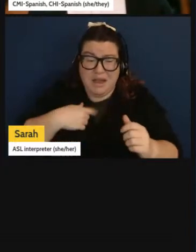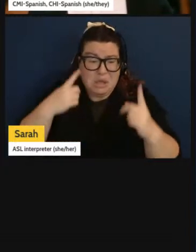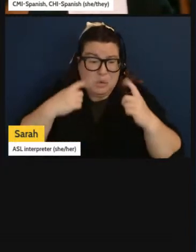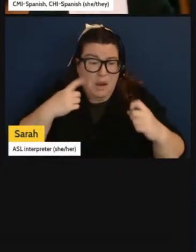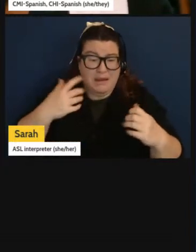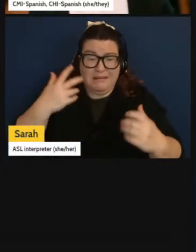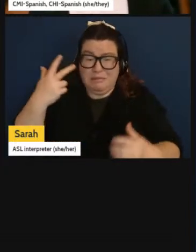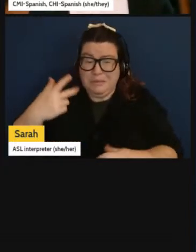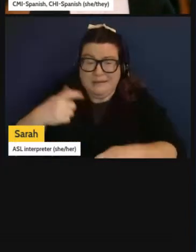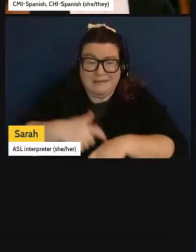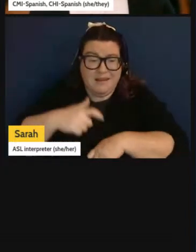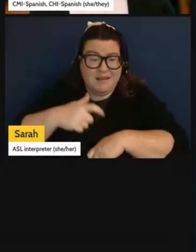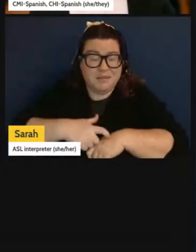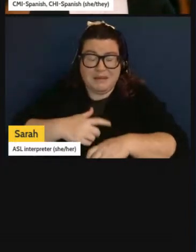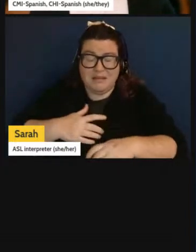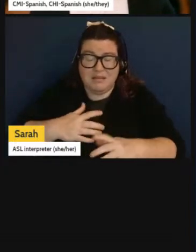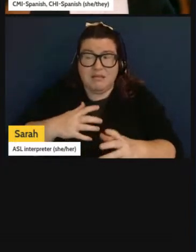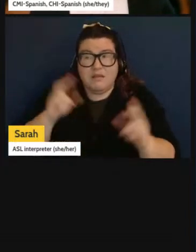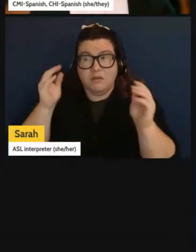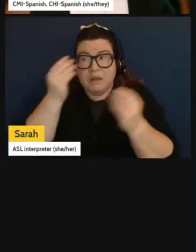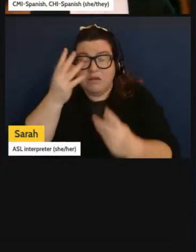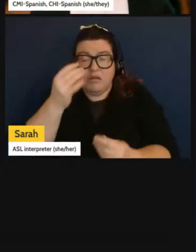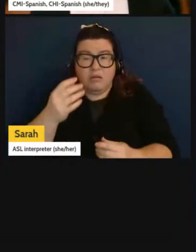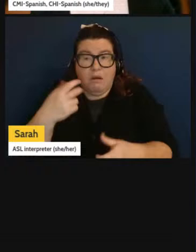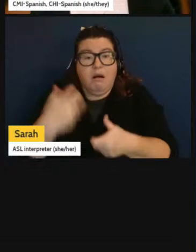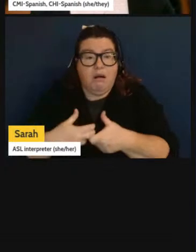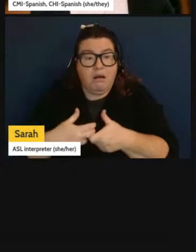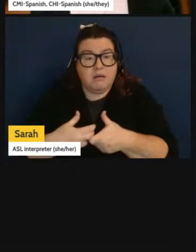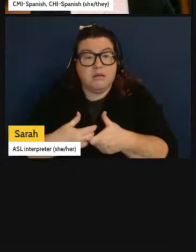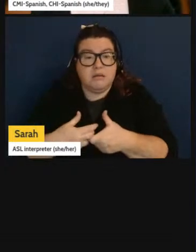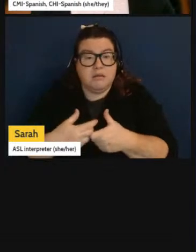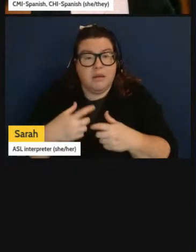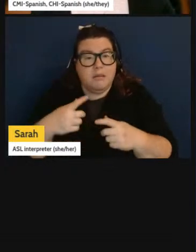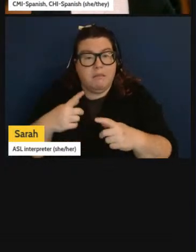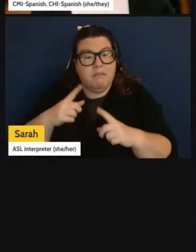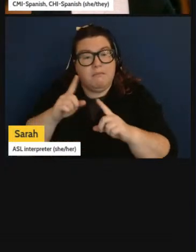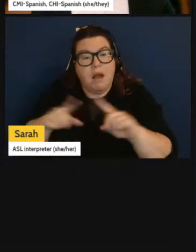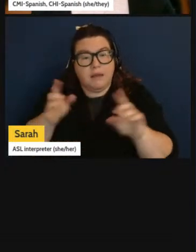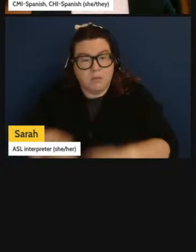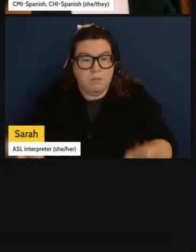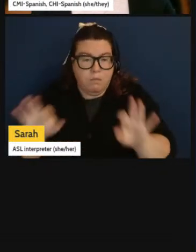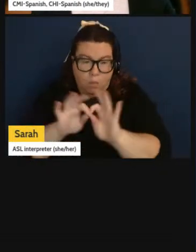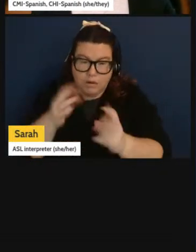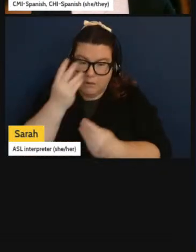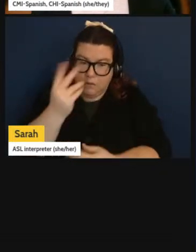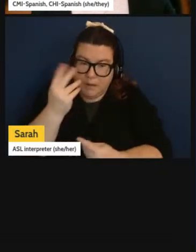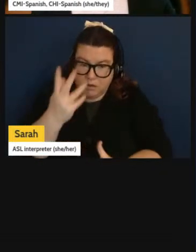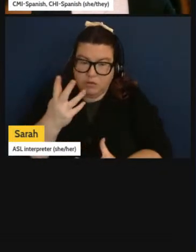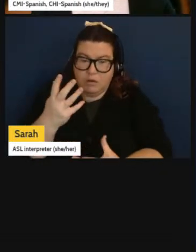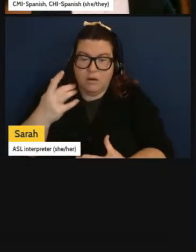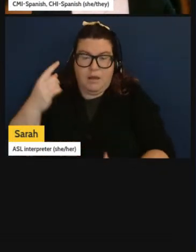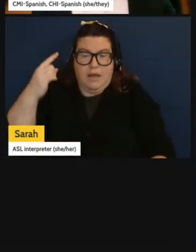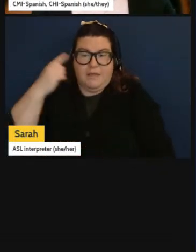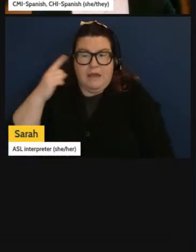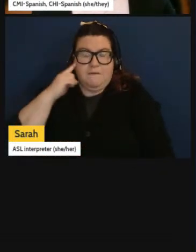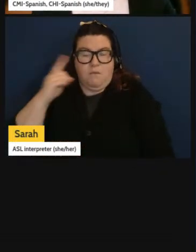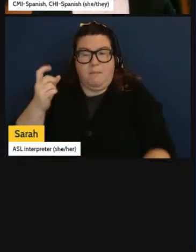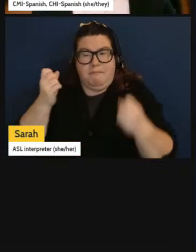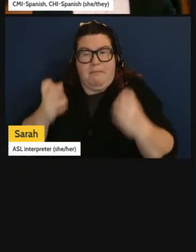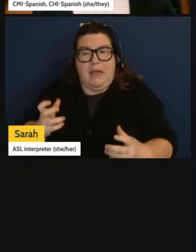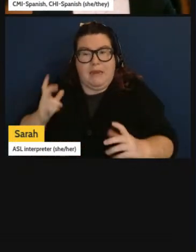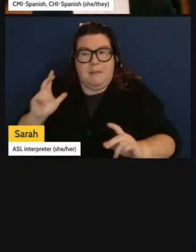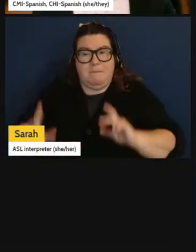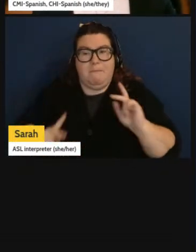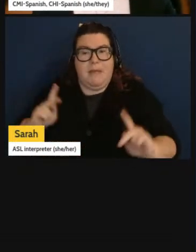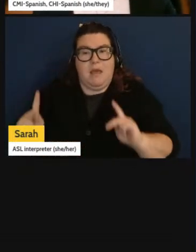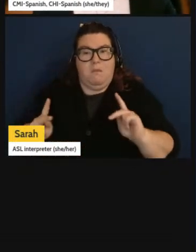it's upsetting information. But nonetheless, it's important information because I think for a lot of people, it puts a lot of